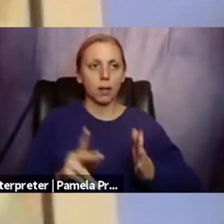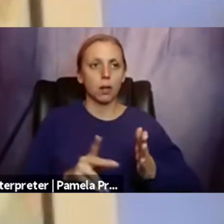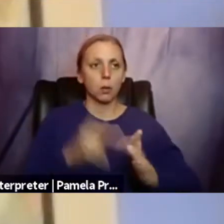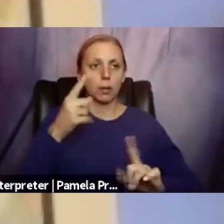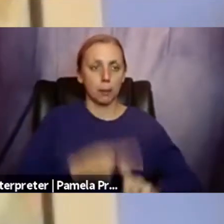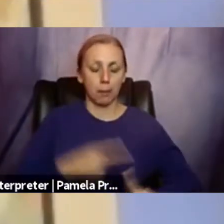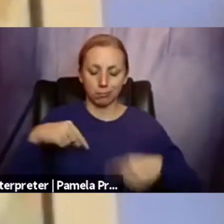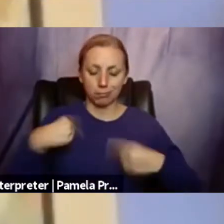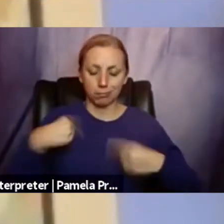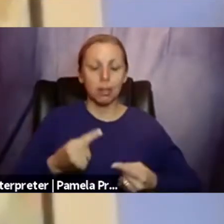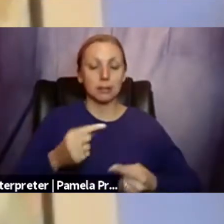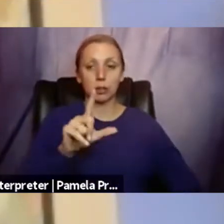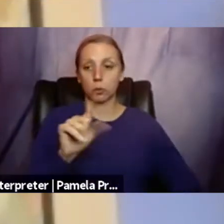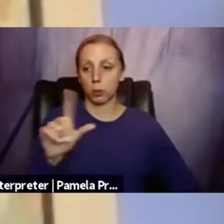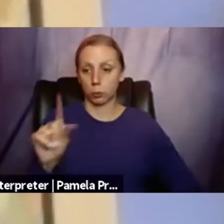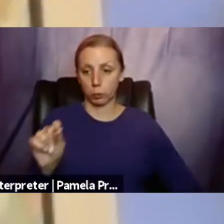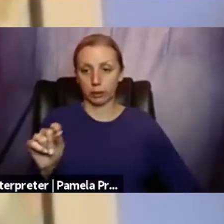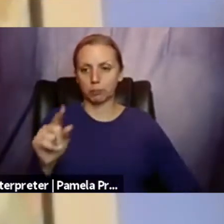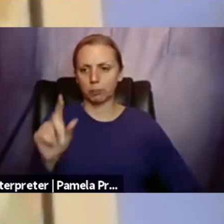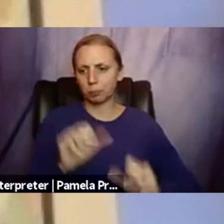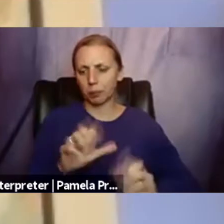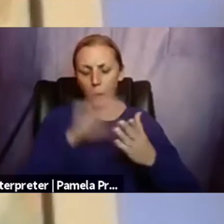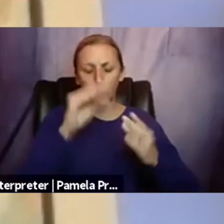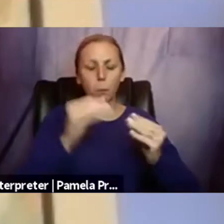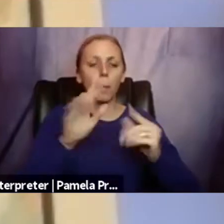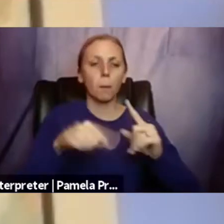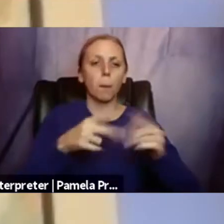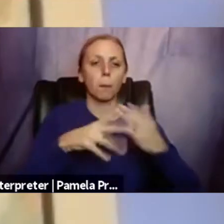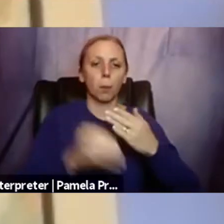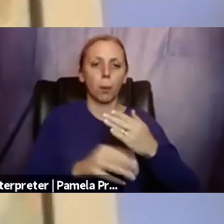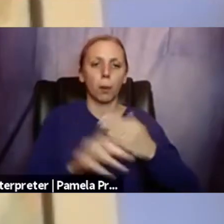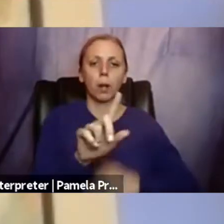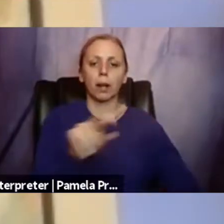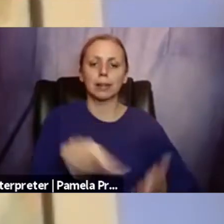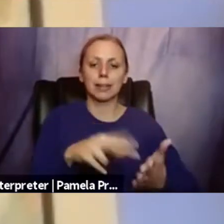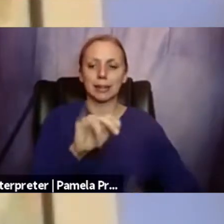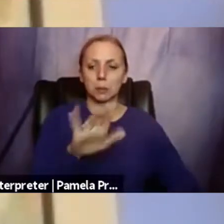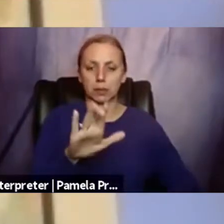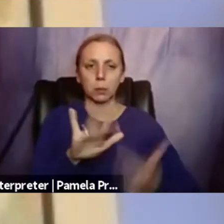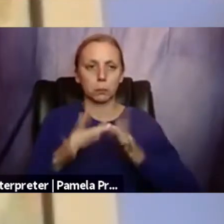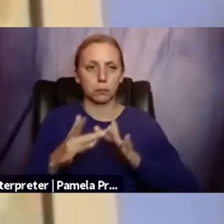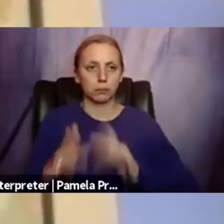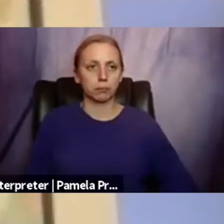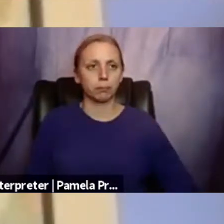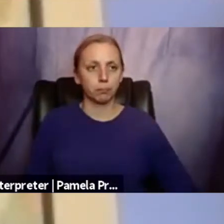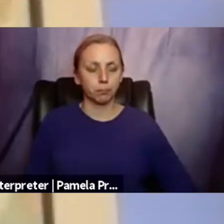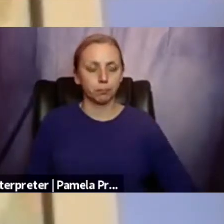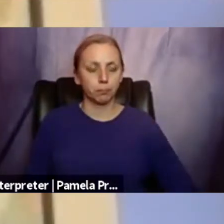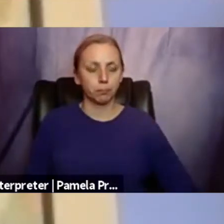2020. You can learn more about our programs at our Dance NYC website.